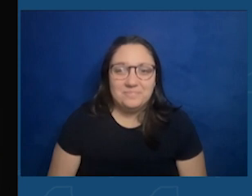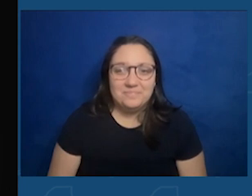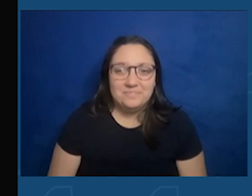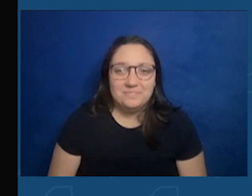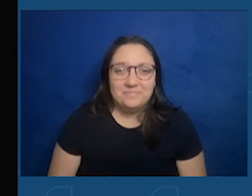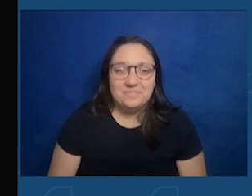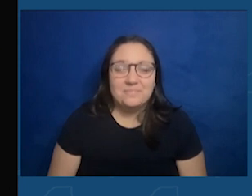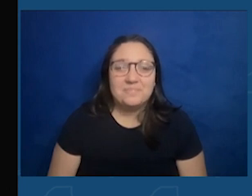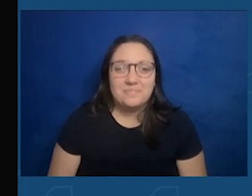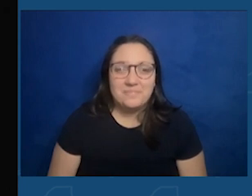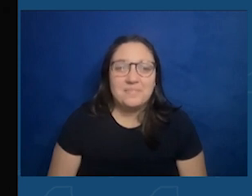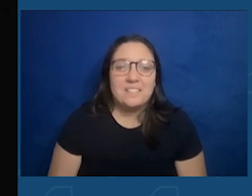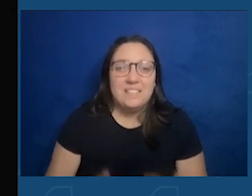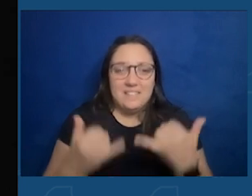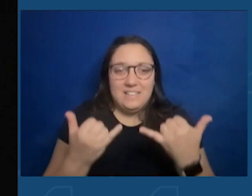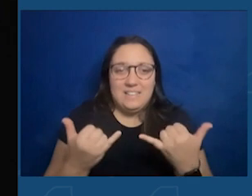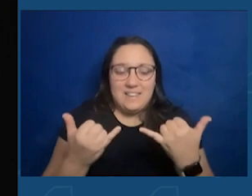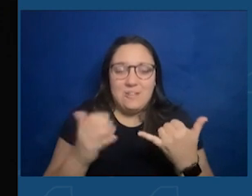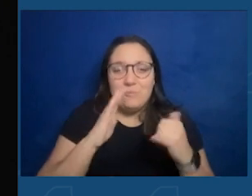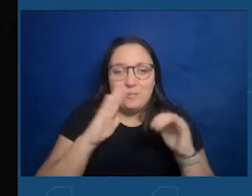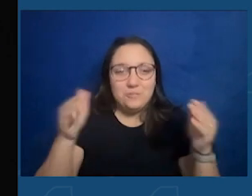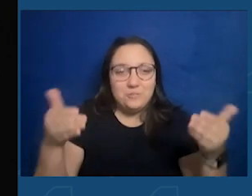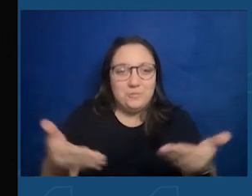let me introduce you.